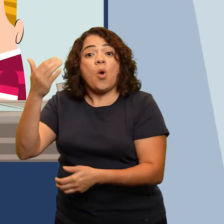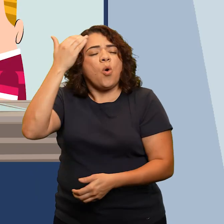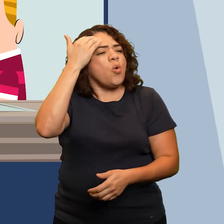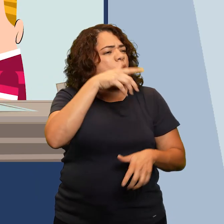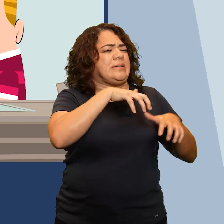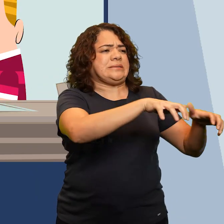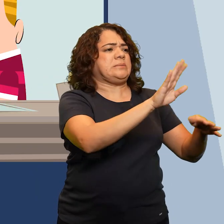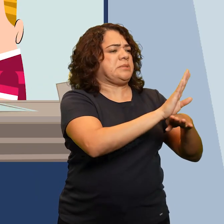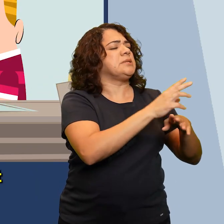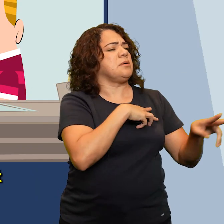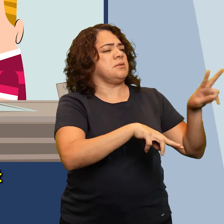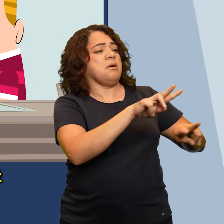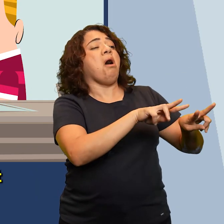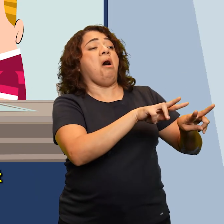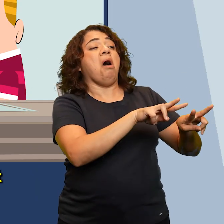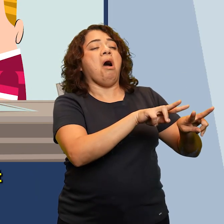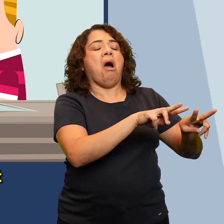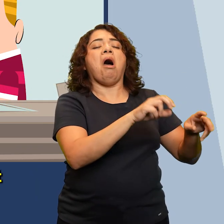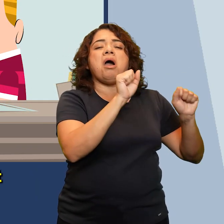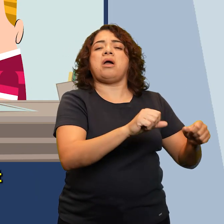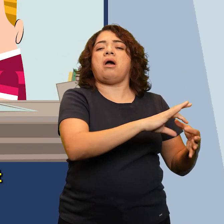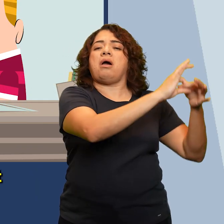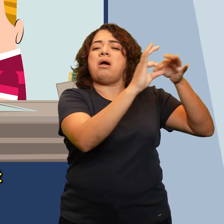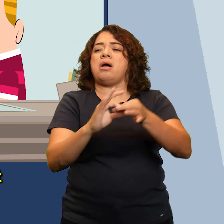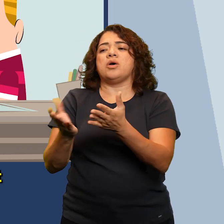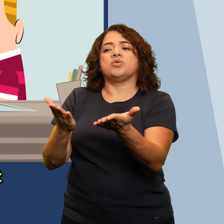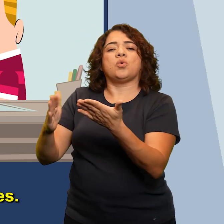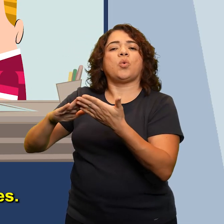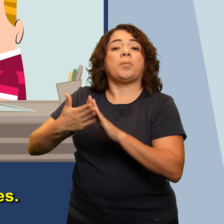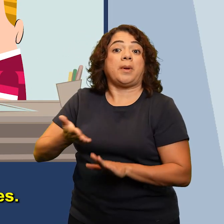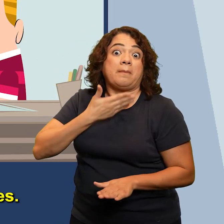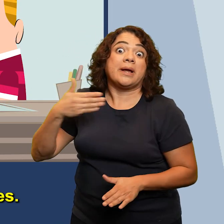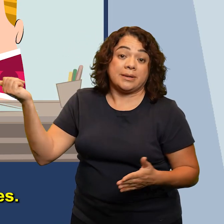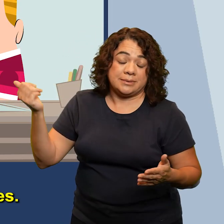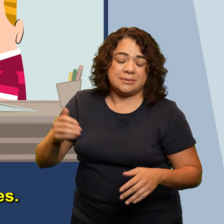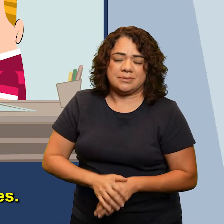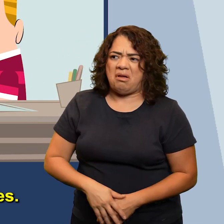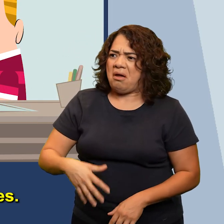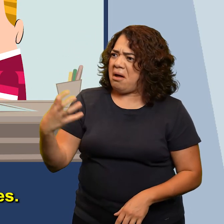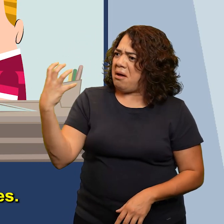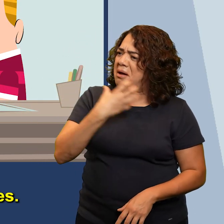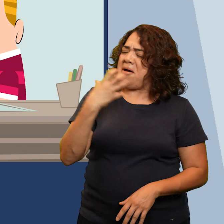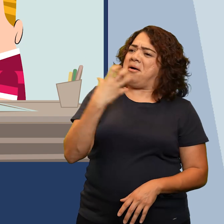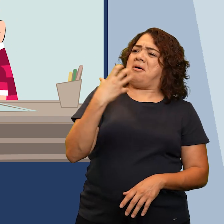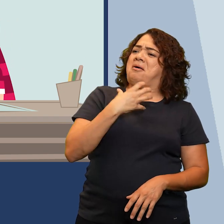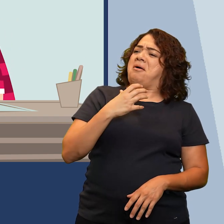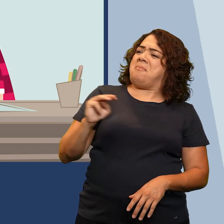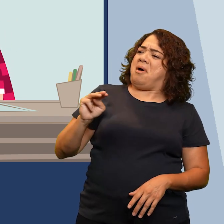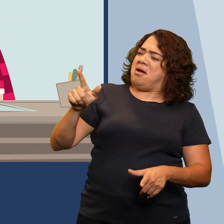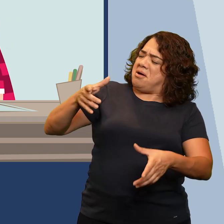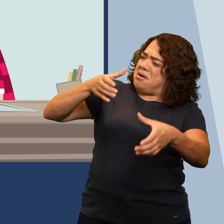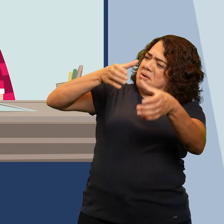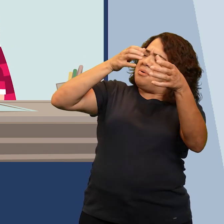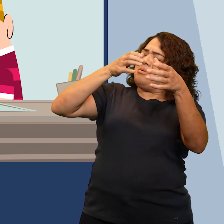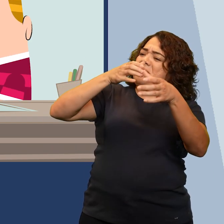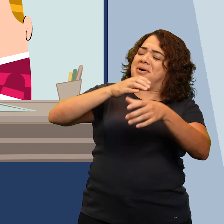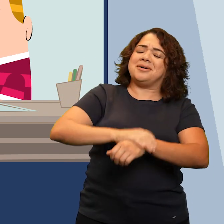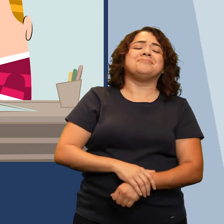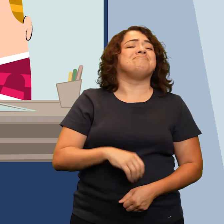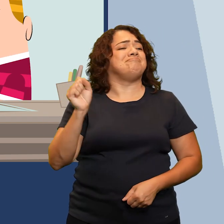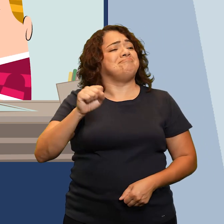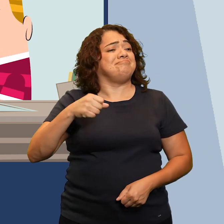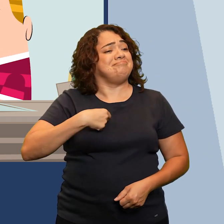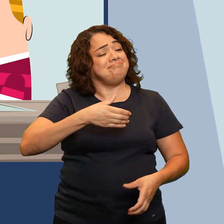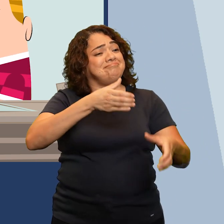backgrounds. They also know available vendors and other pertinent information necessary to best serve their communities. Wow!